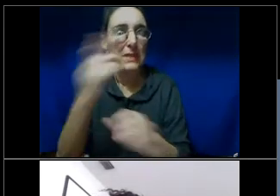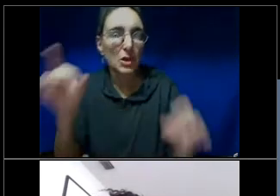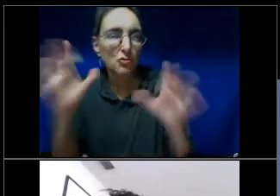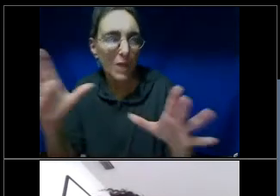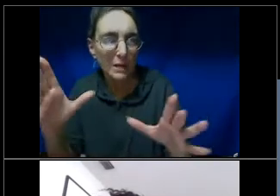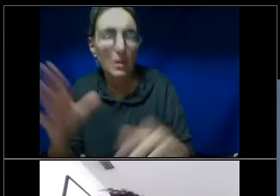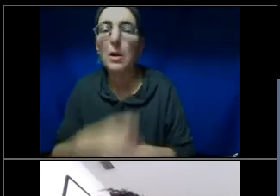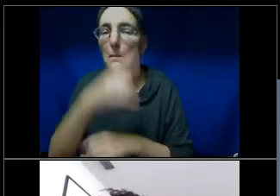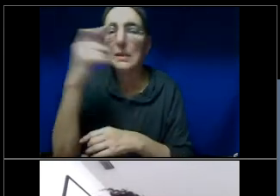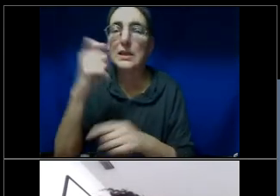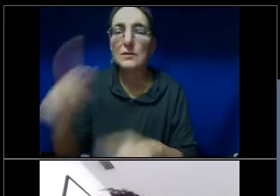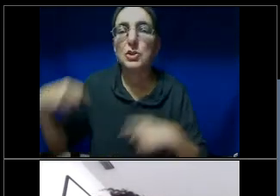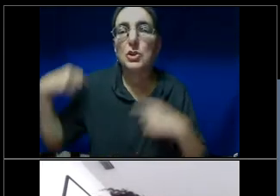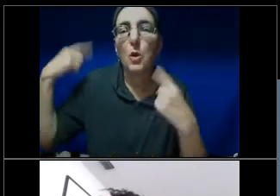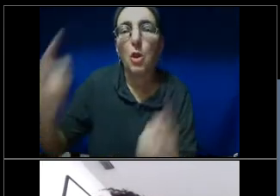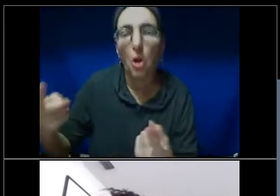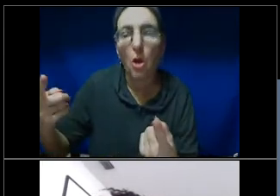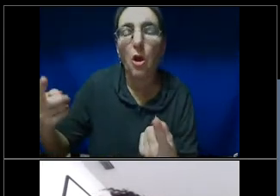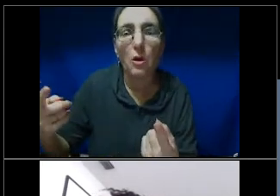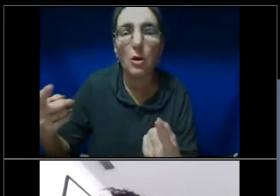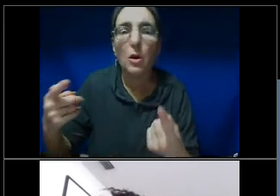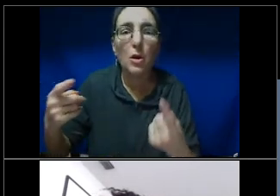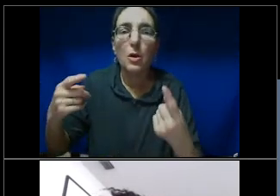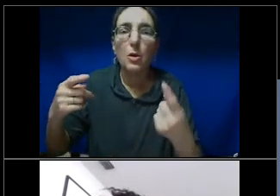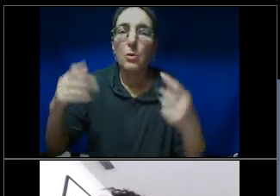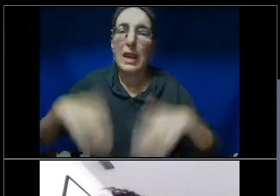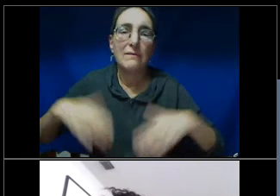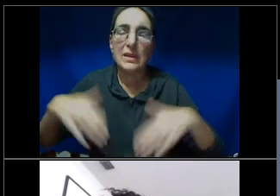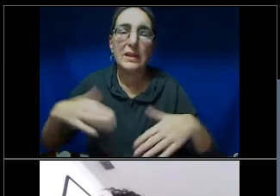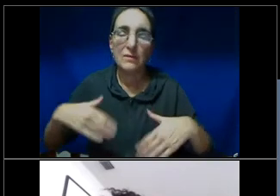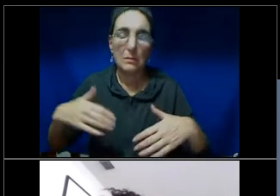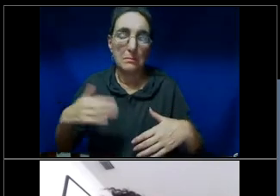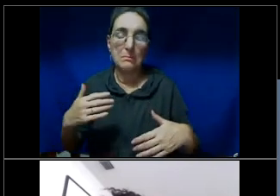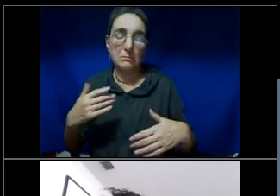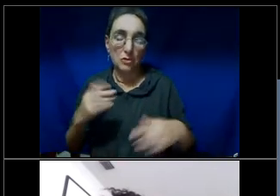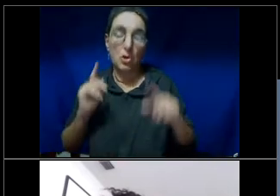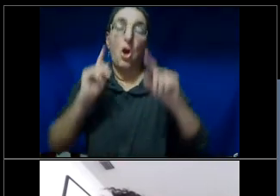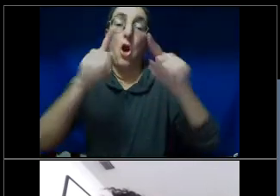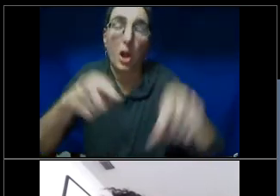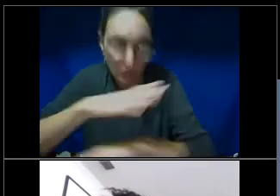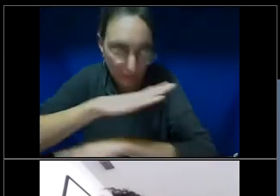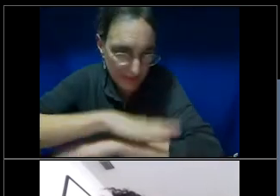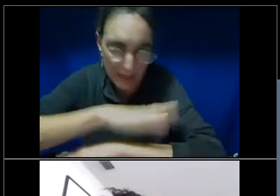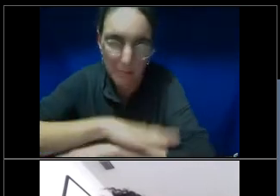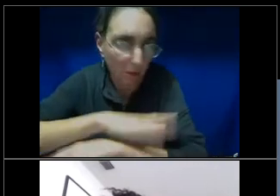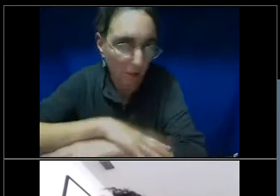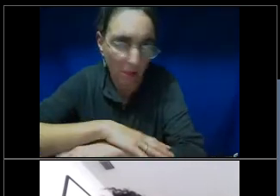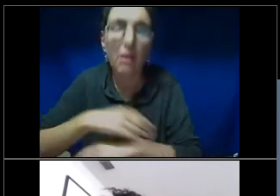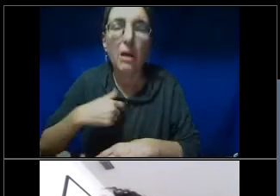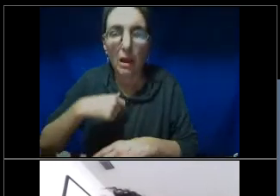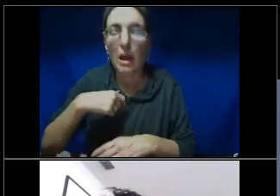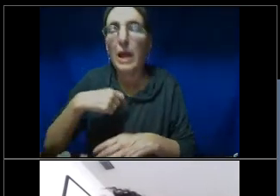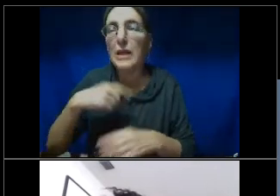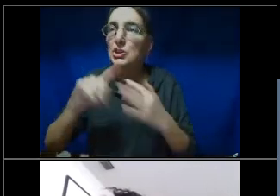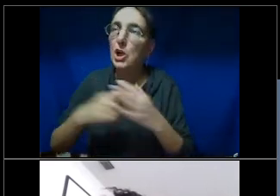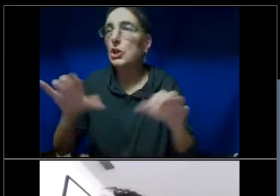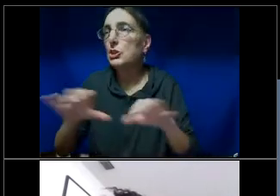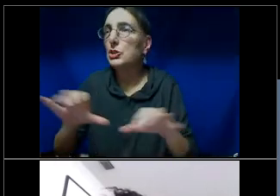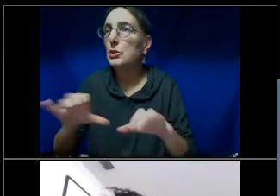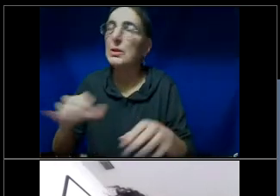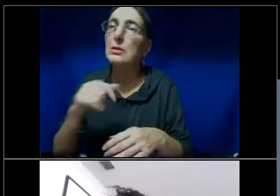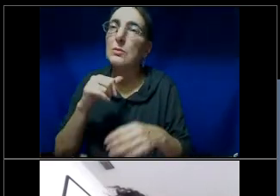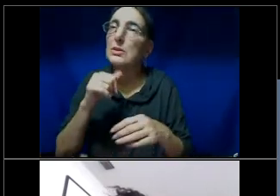long, to your point, Aila, we haven't even been at the table. We haven't even sat there. I remember I started doing what would be called well, it wasn't called